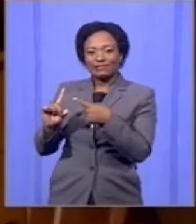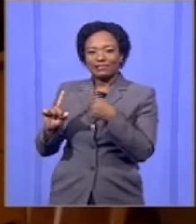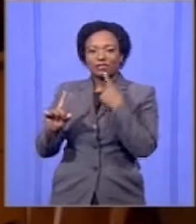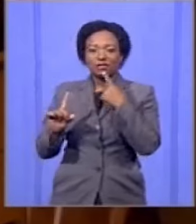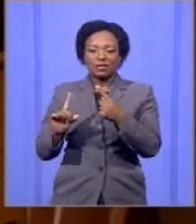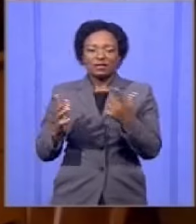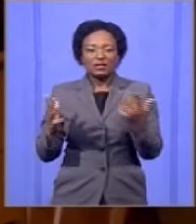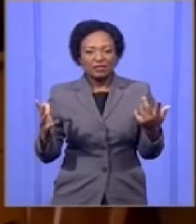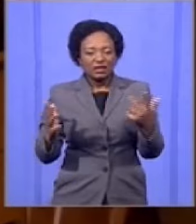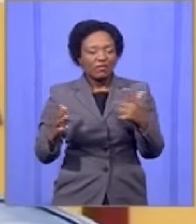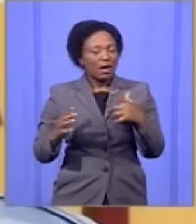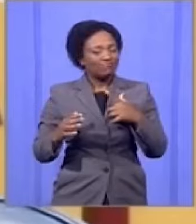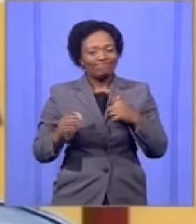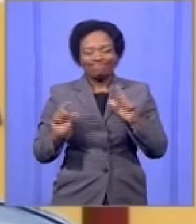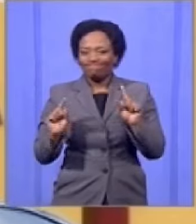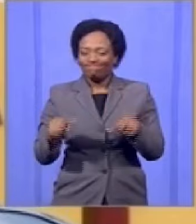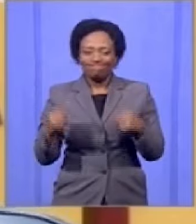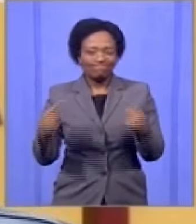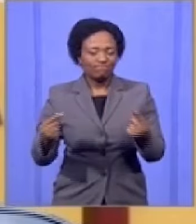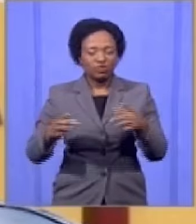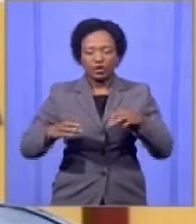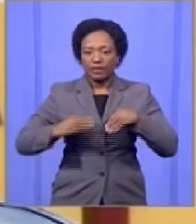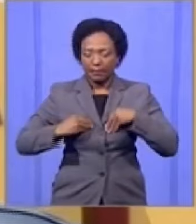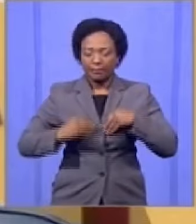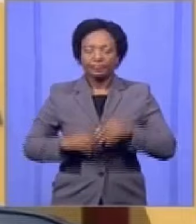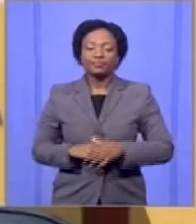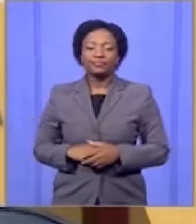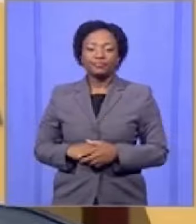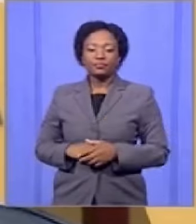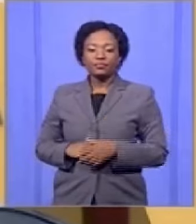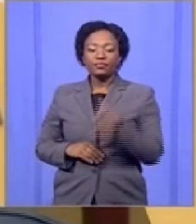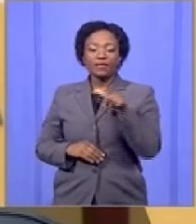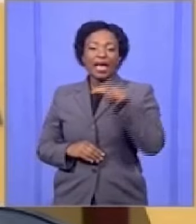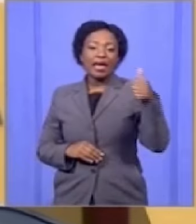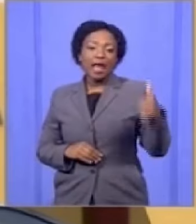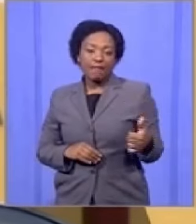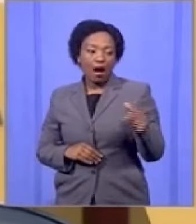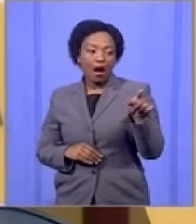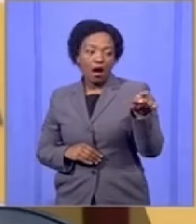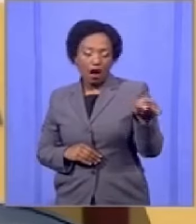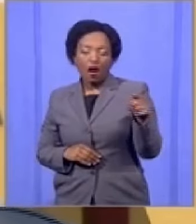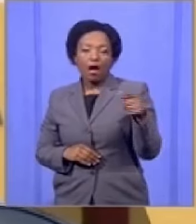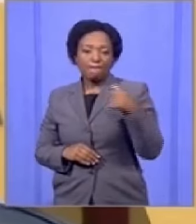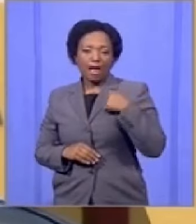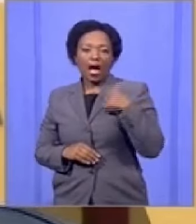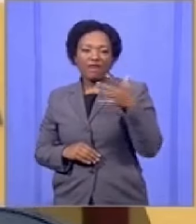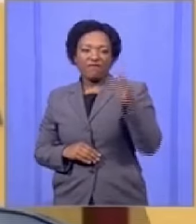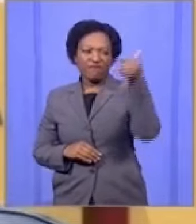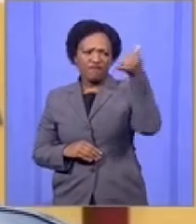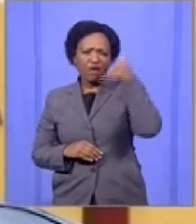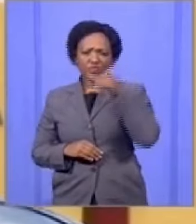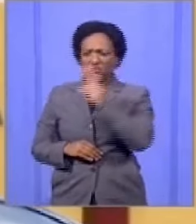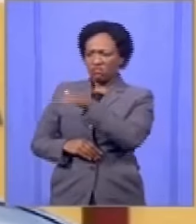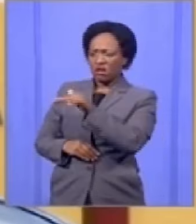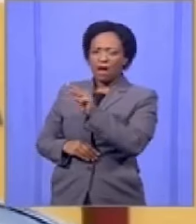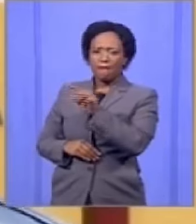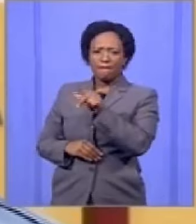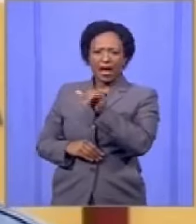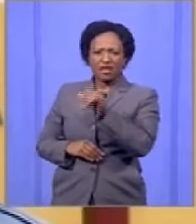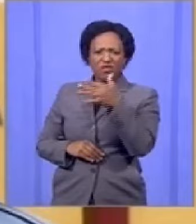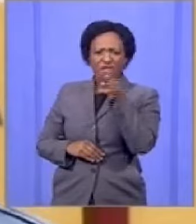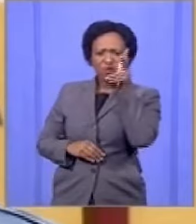amogela tiragalo eno. My other neighbor called, said, Mikey, did you hear the gunshot? I said, I